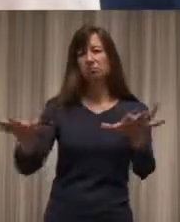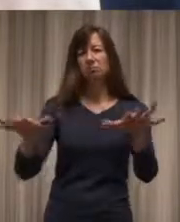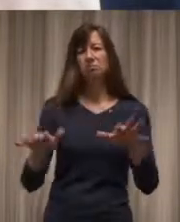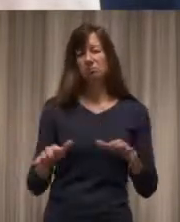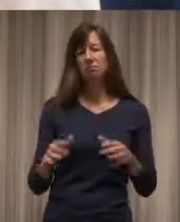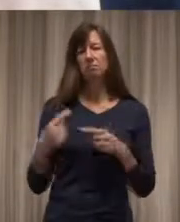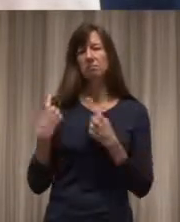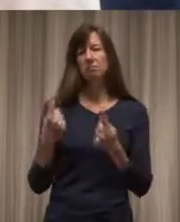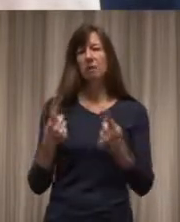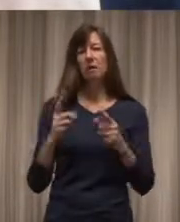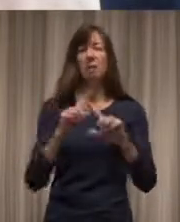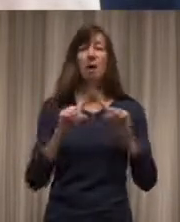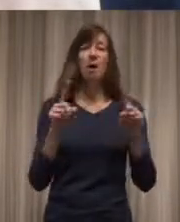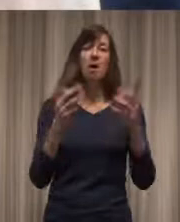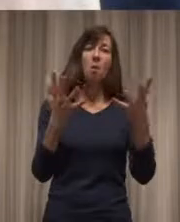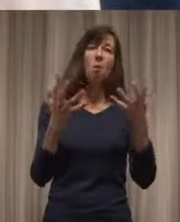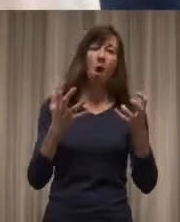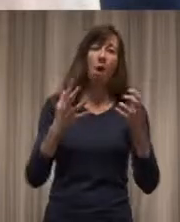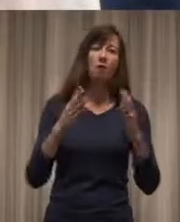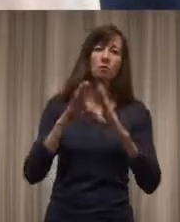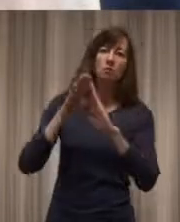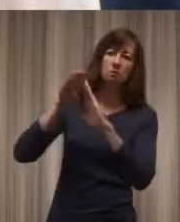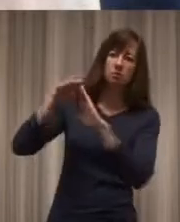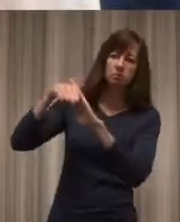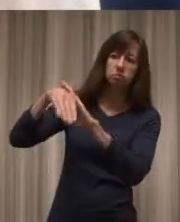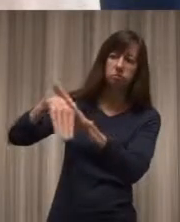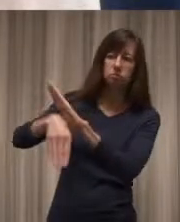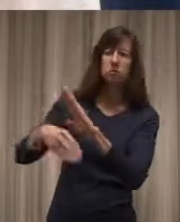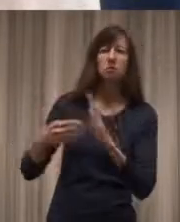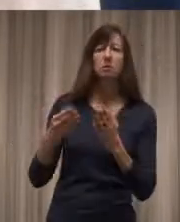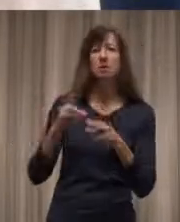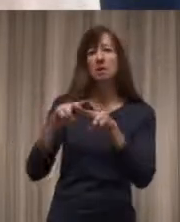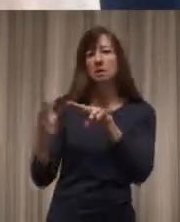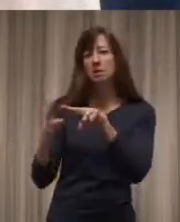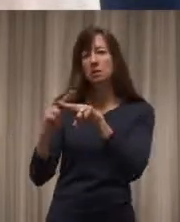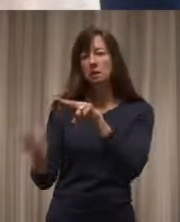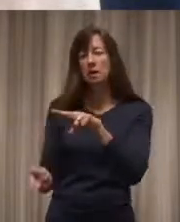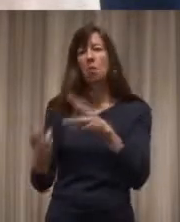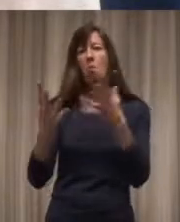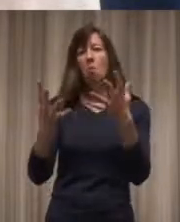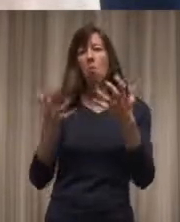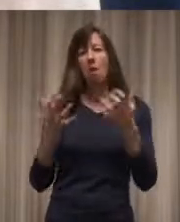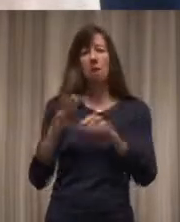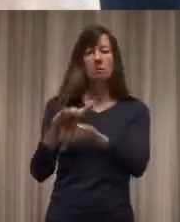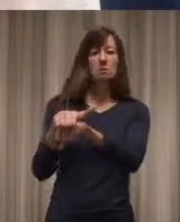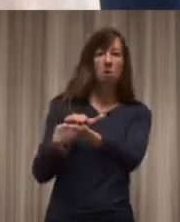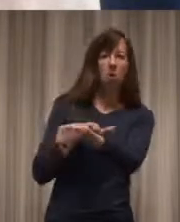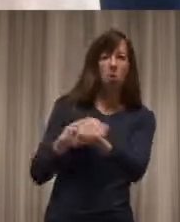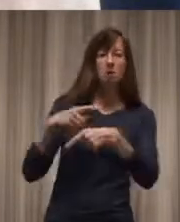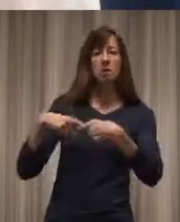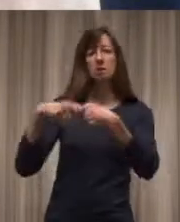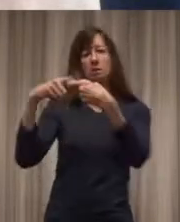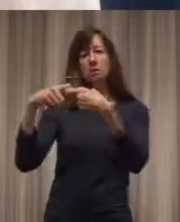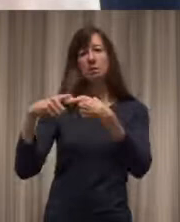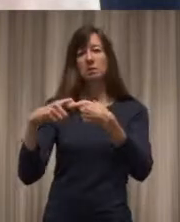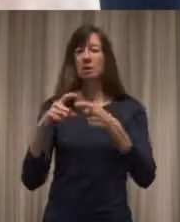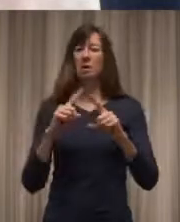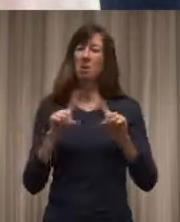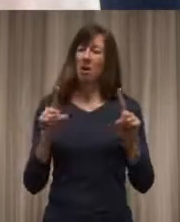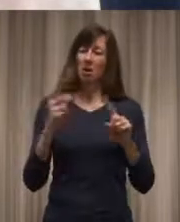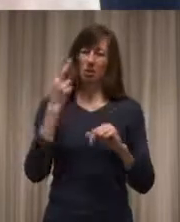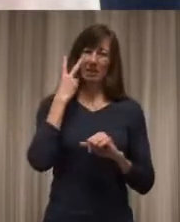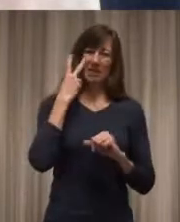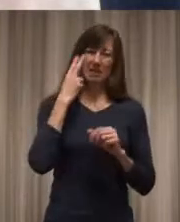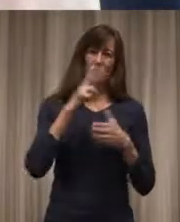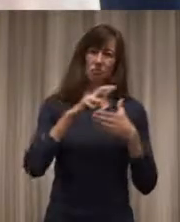we haven't seen yet the impacts in the numbers of the holidays, Christmas, New Year's. So we'll keep